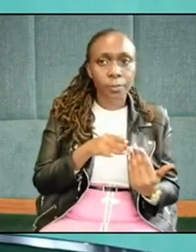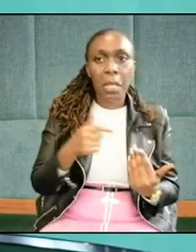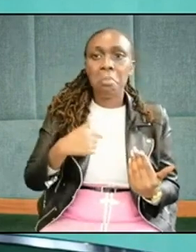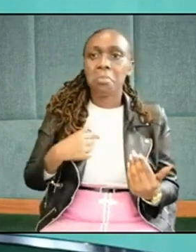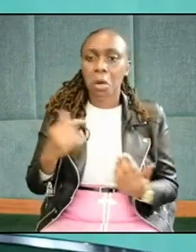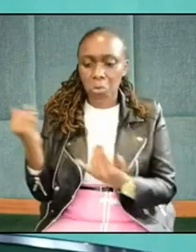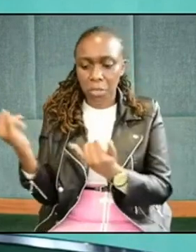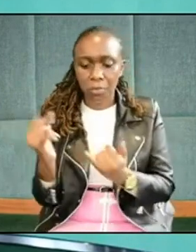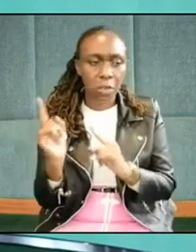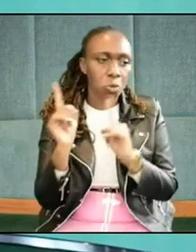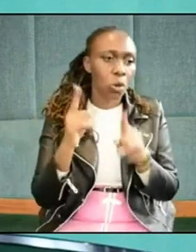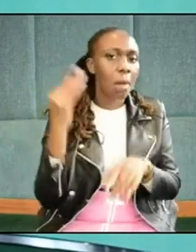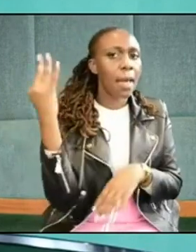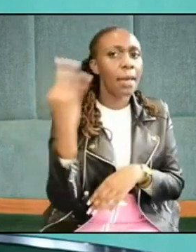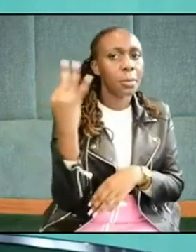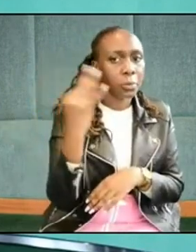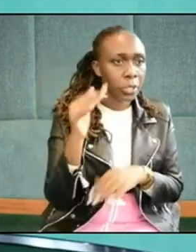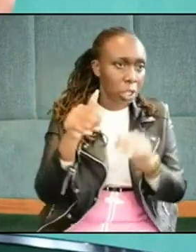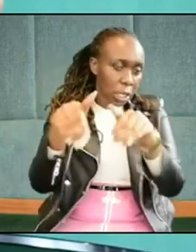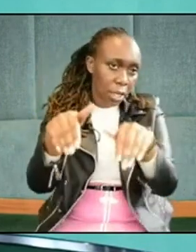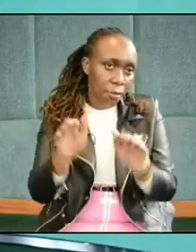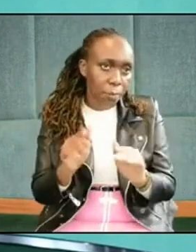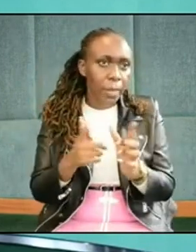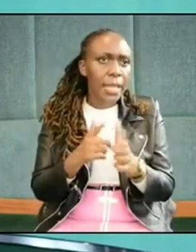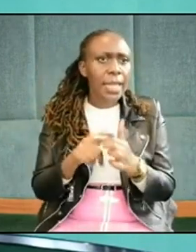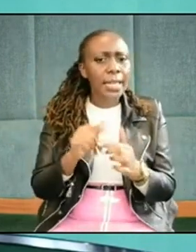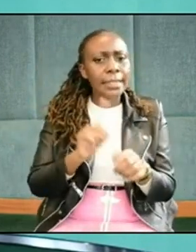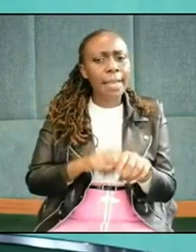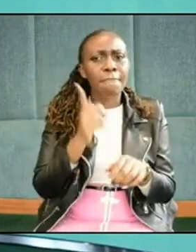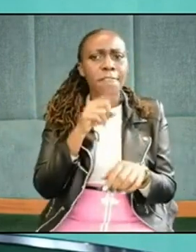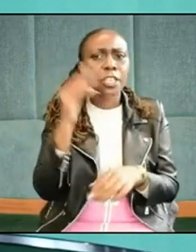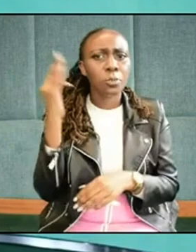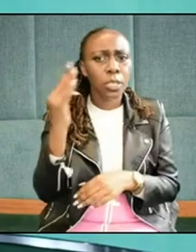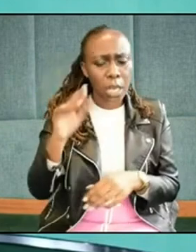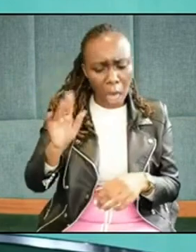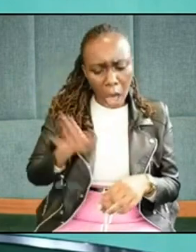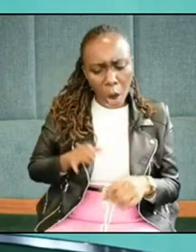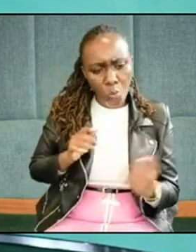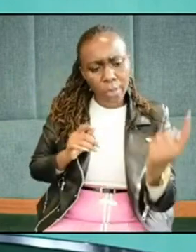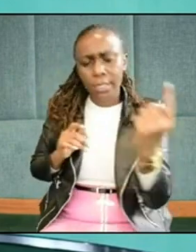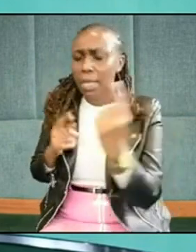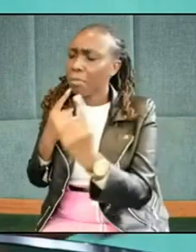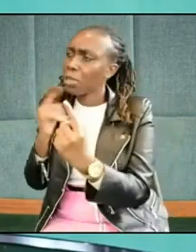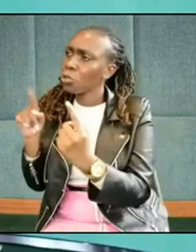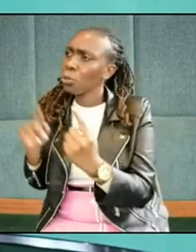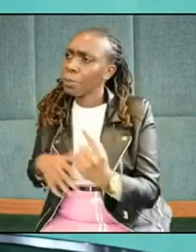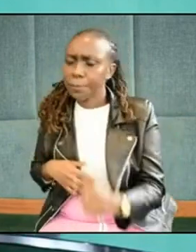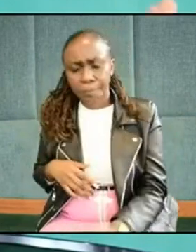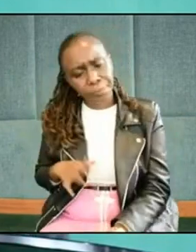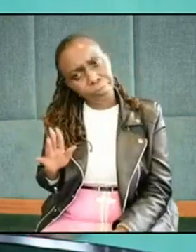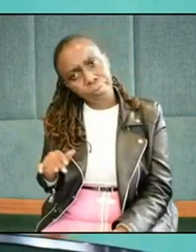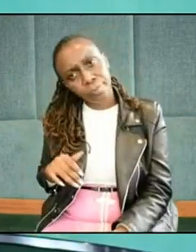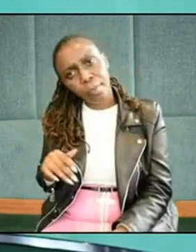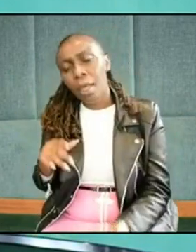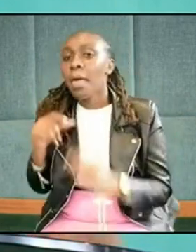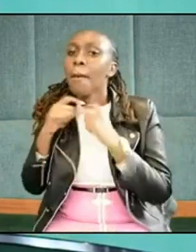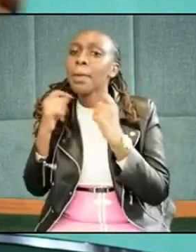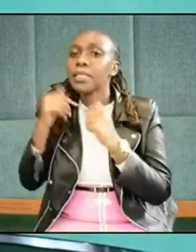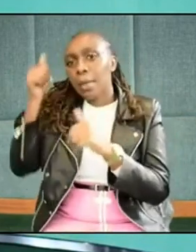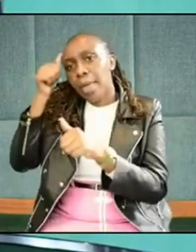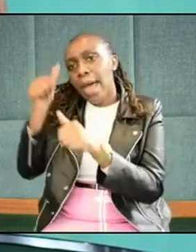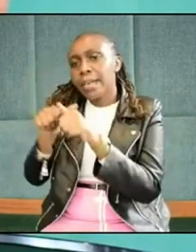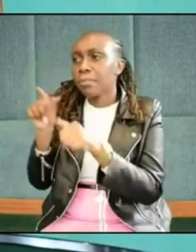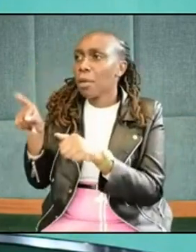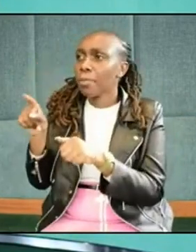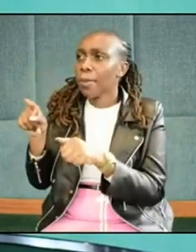funeral. And when after preaching, a lady came to me and said, Pastor, I remember you. I said, why? Where do you know me from? She